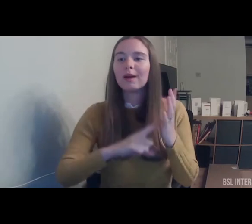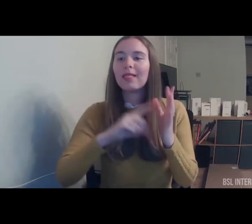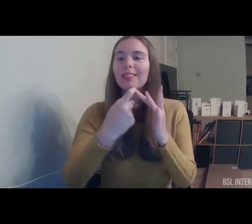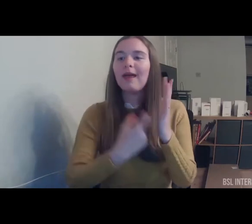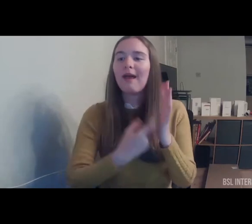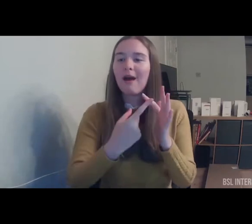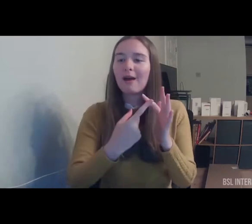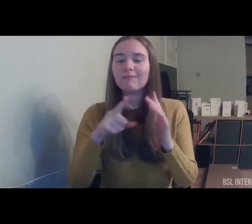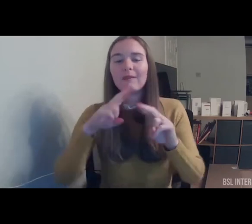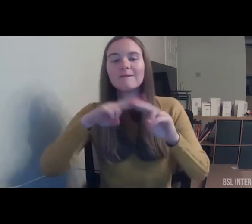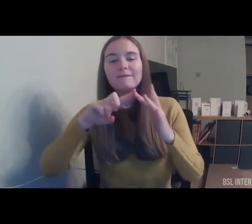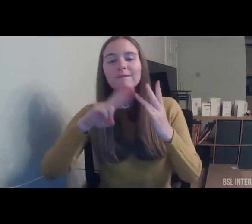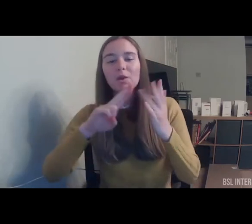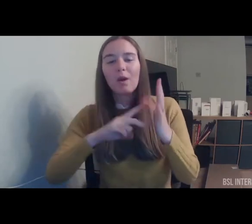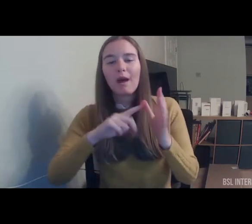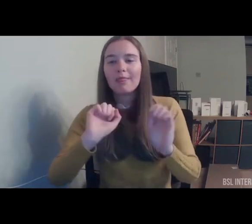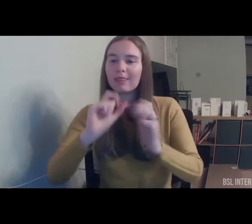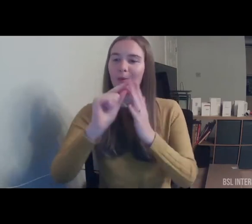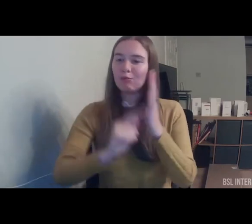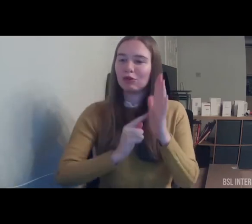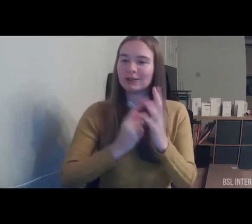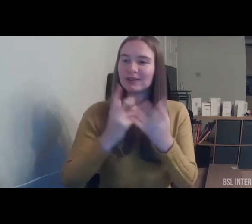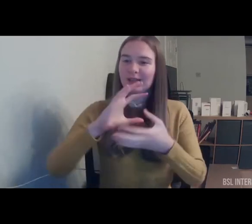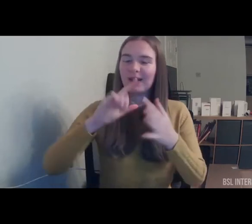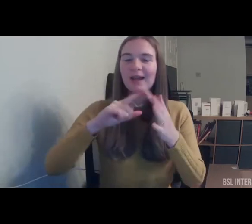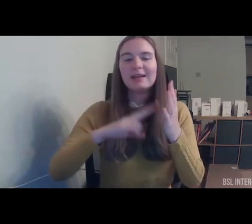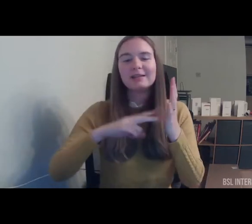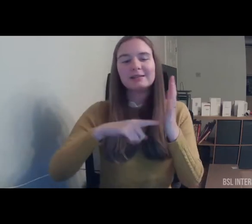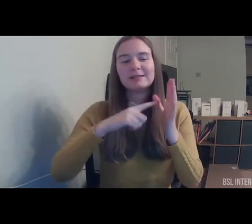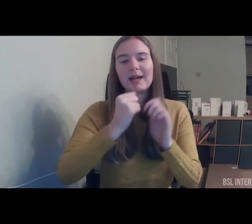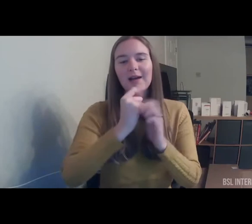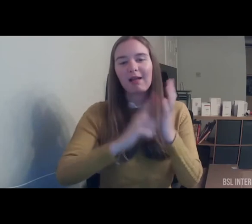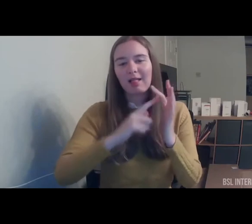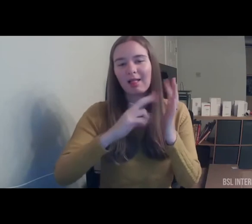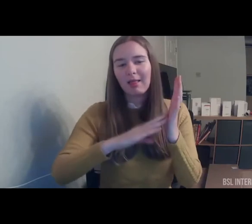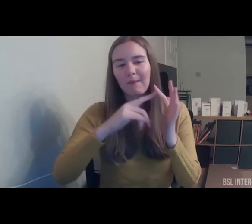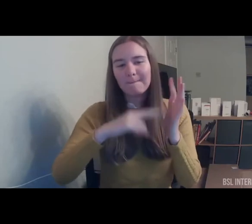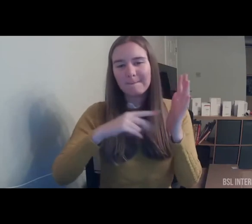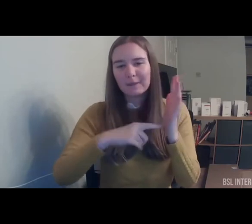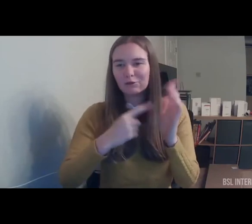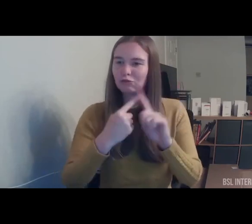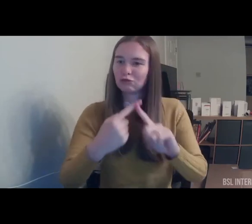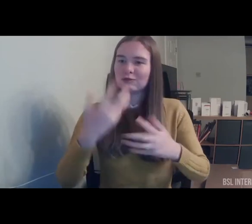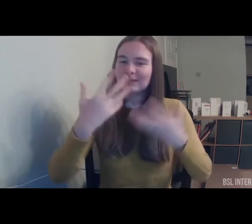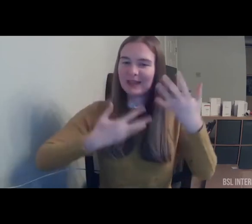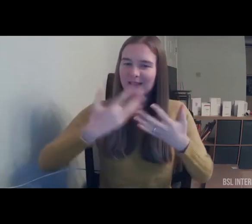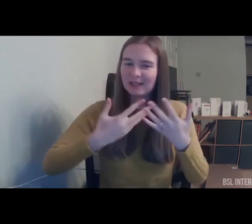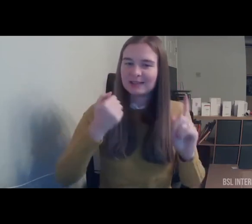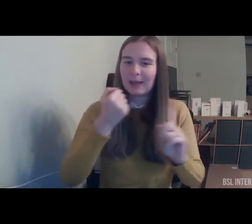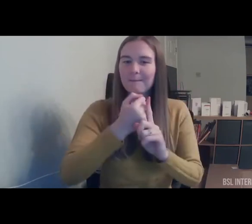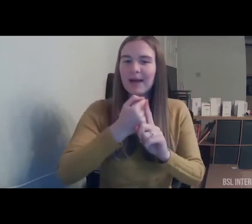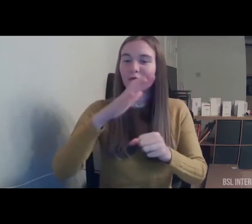project Entanglement, representing Ireland, explains the materiality of data and its impact on spatial forms.